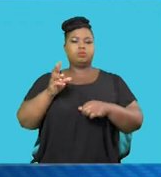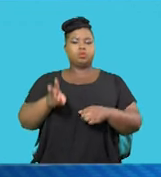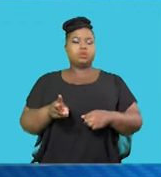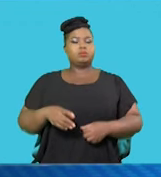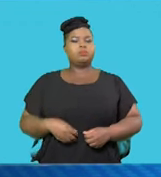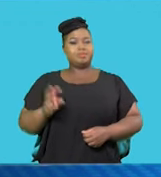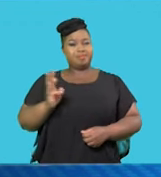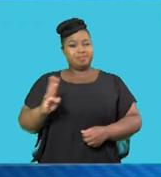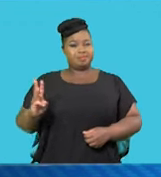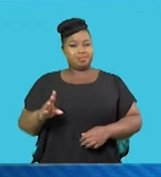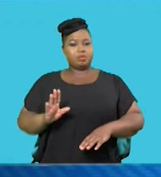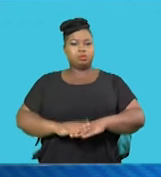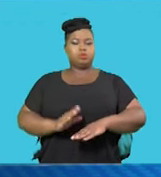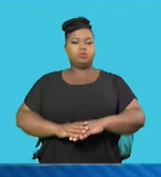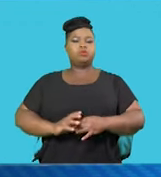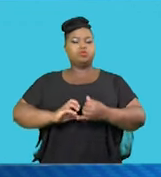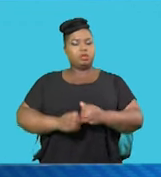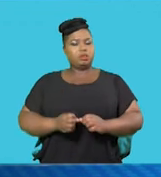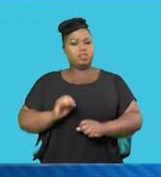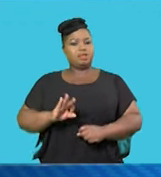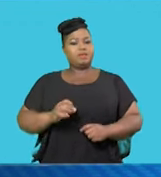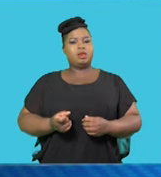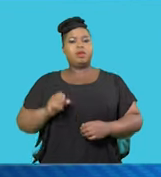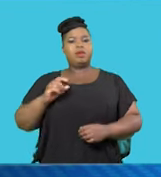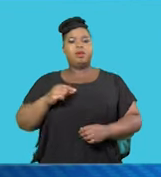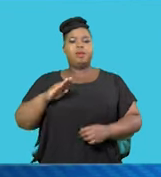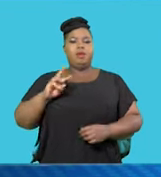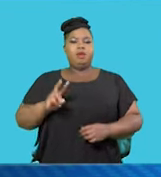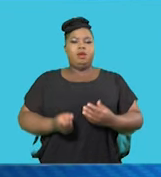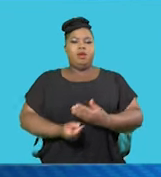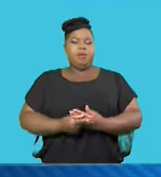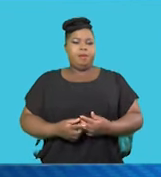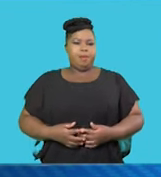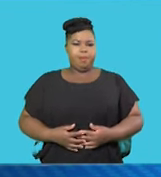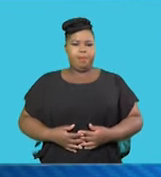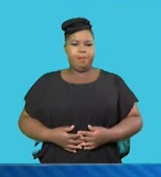our vigorous stance wherever gender-based violence raises its head.